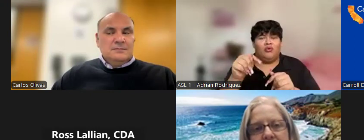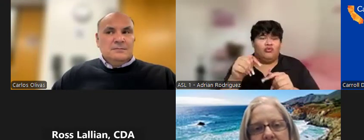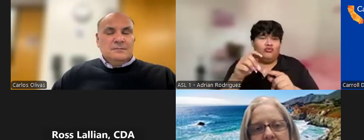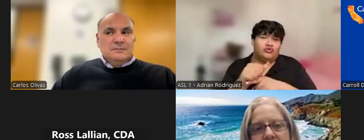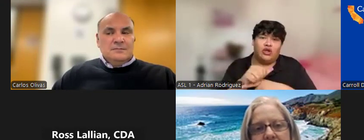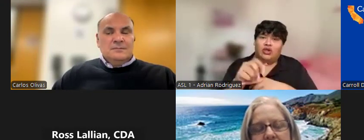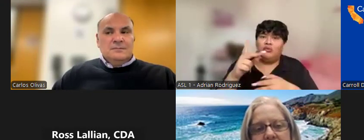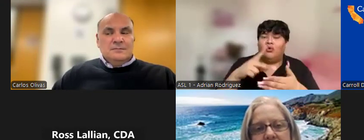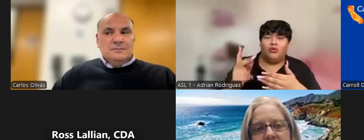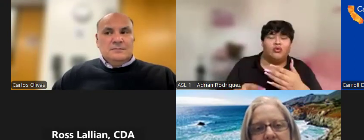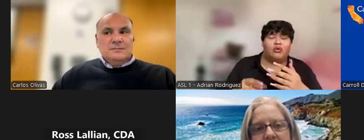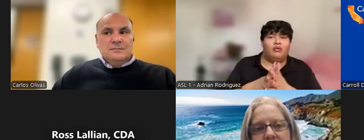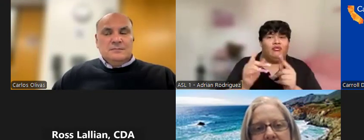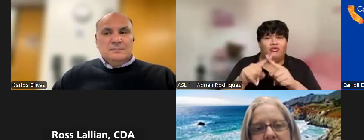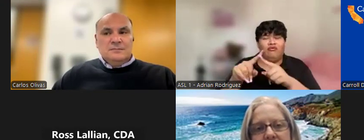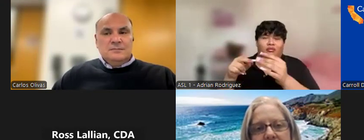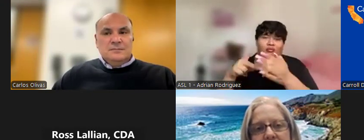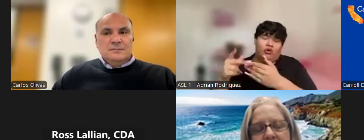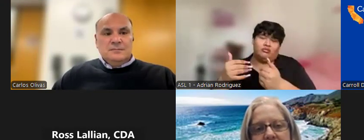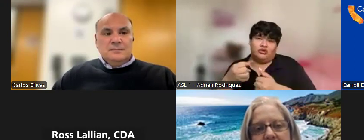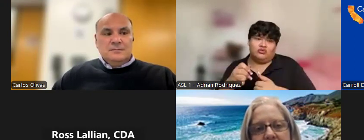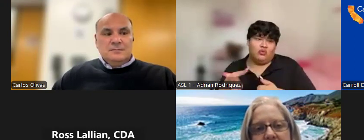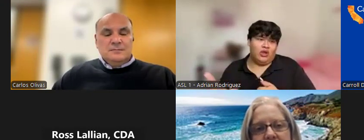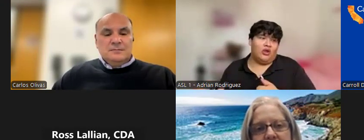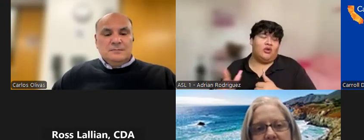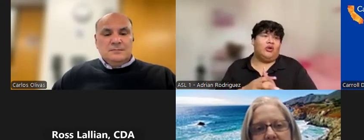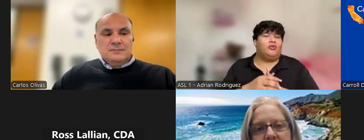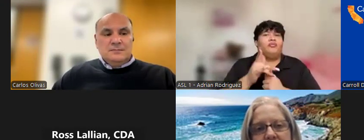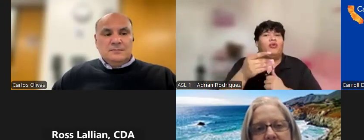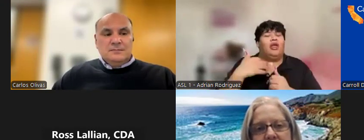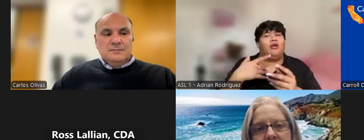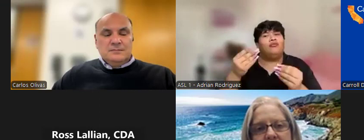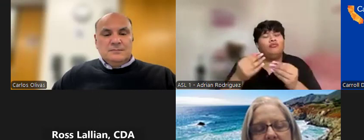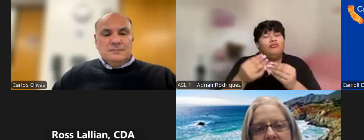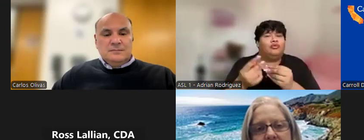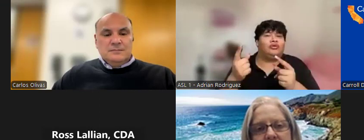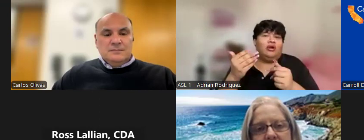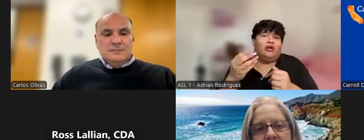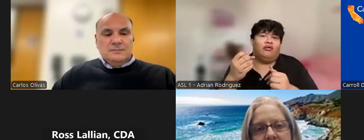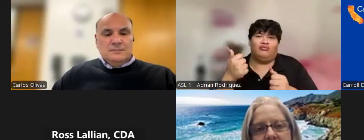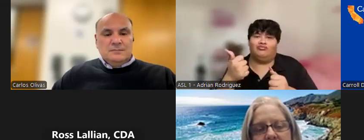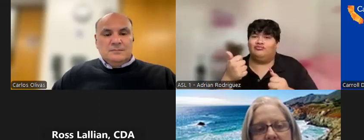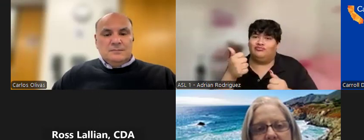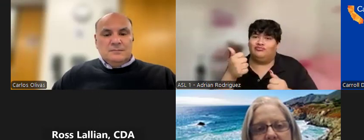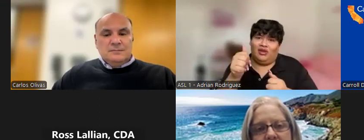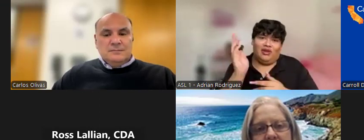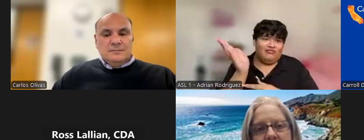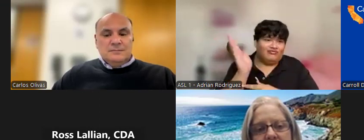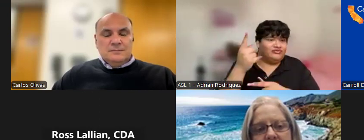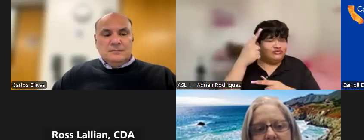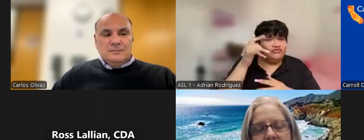do the in-person programs as well. And they are doing a lot of advertising to get